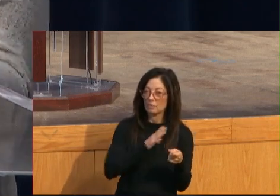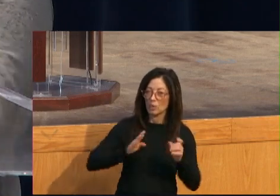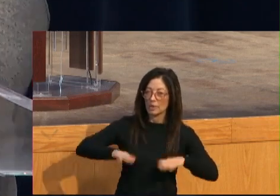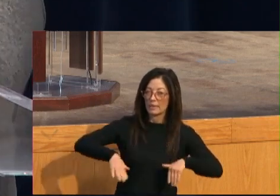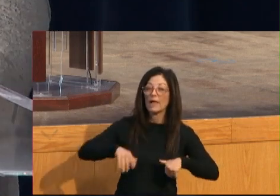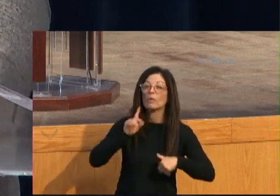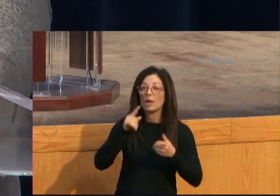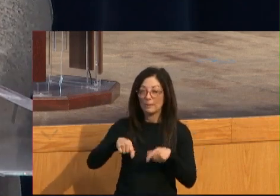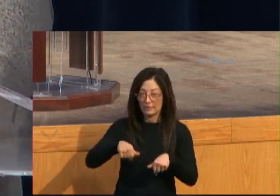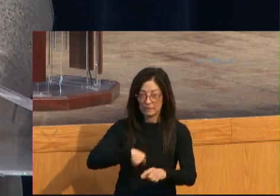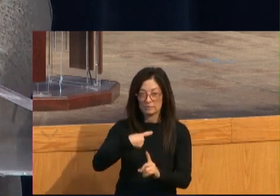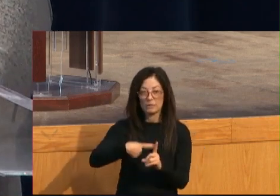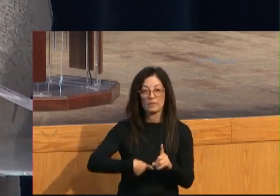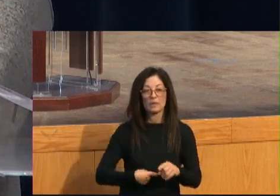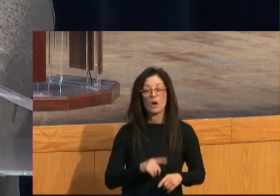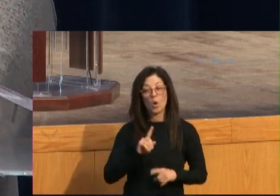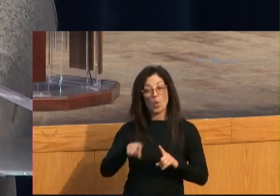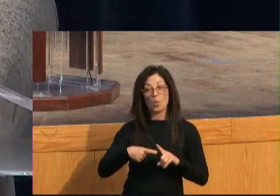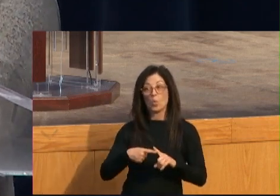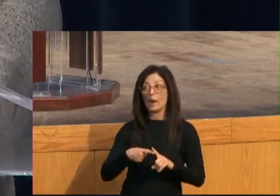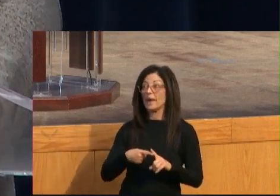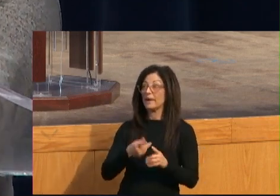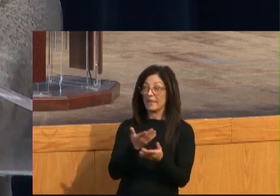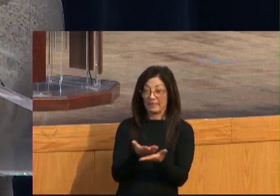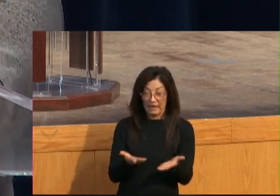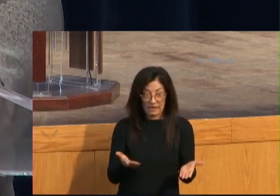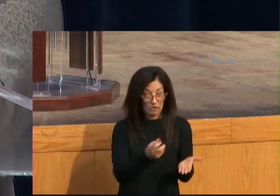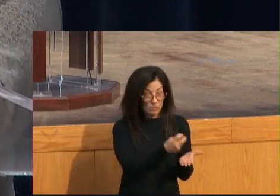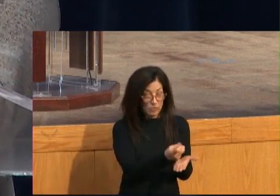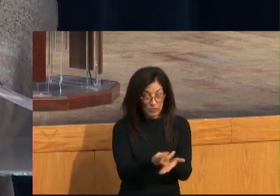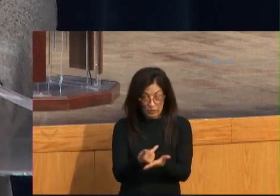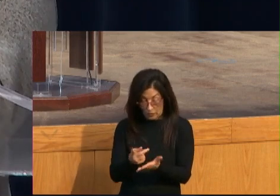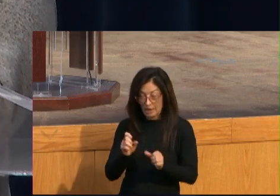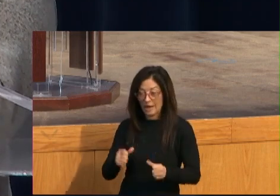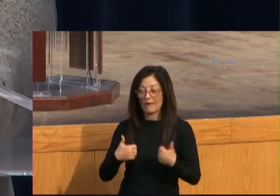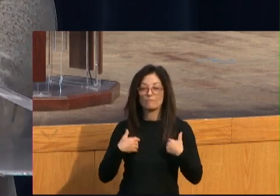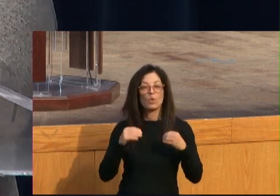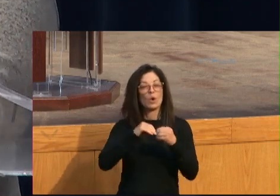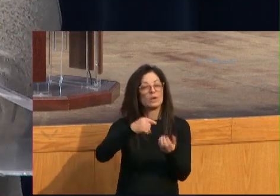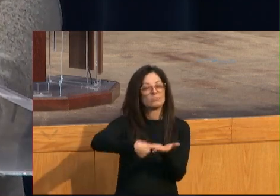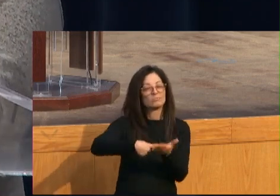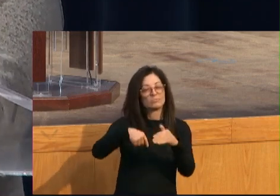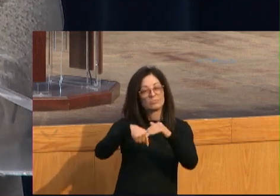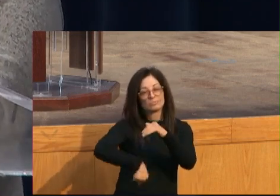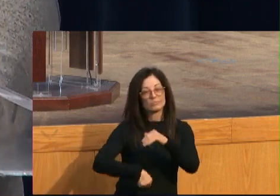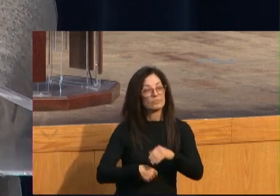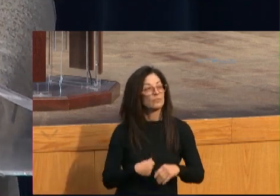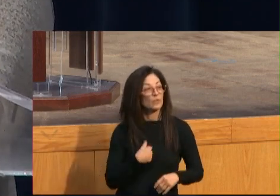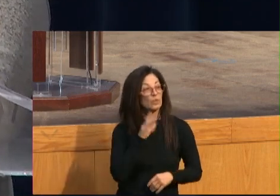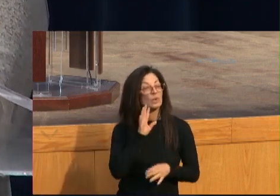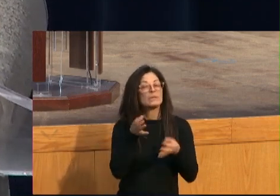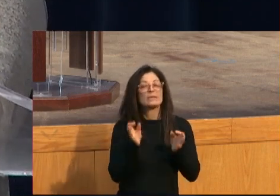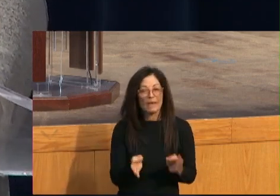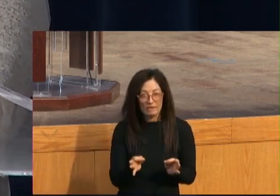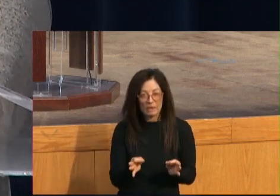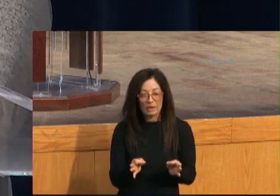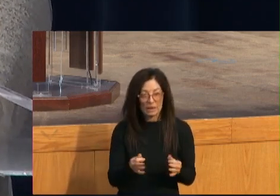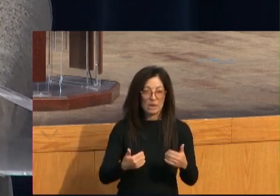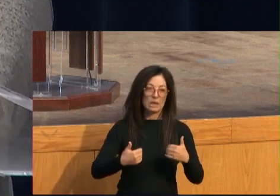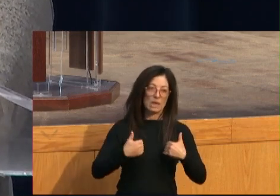month. So once the things have been approved, we can have more of a conversation. So we will definitely be